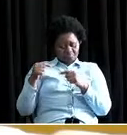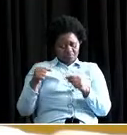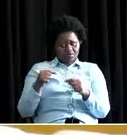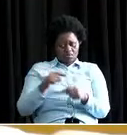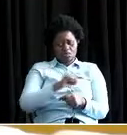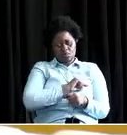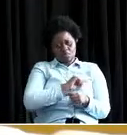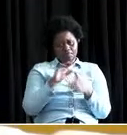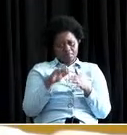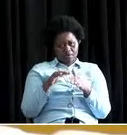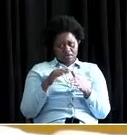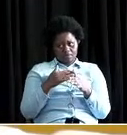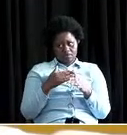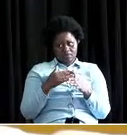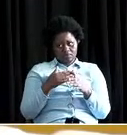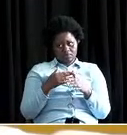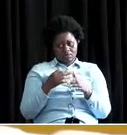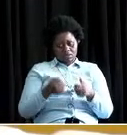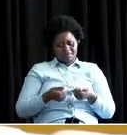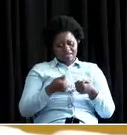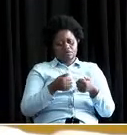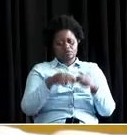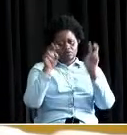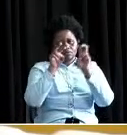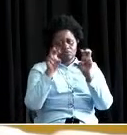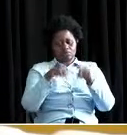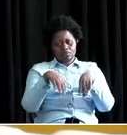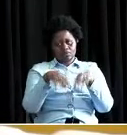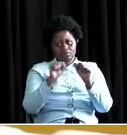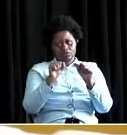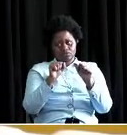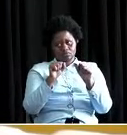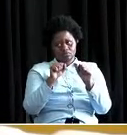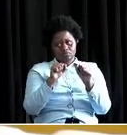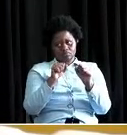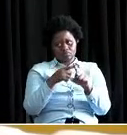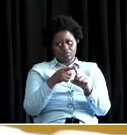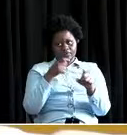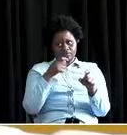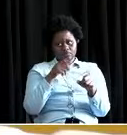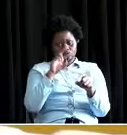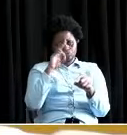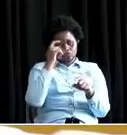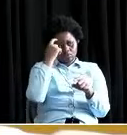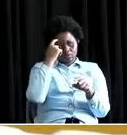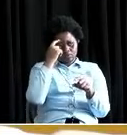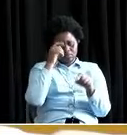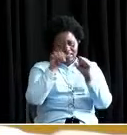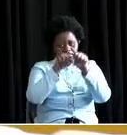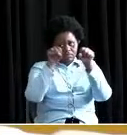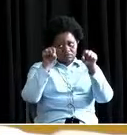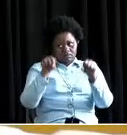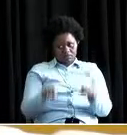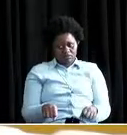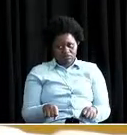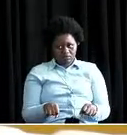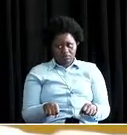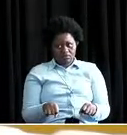because we are back from load shedding from 2 o'clock. The system is